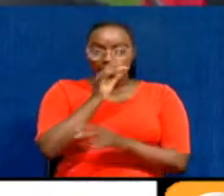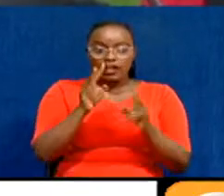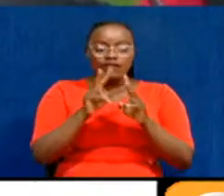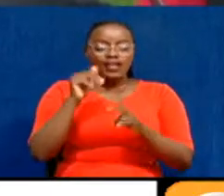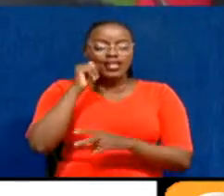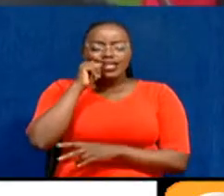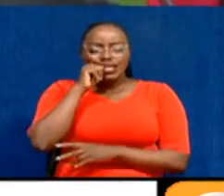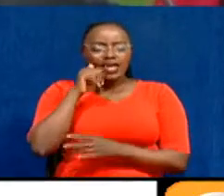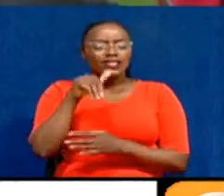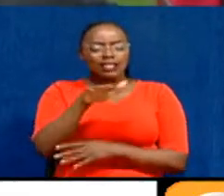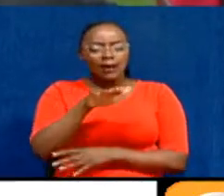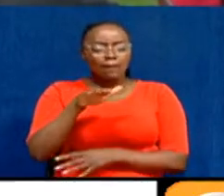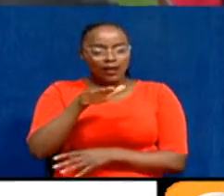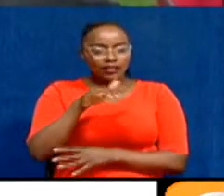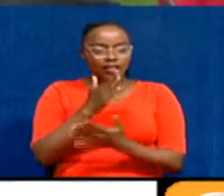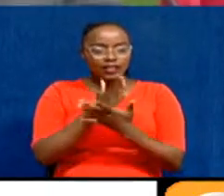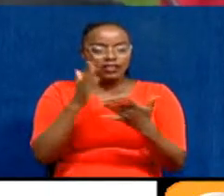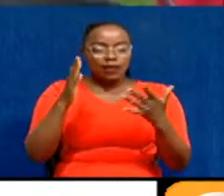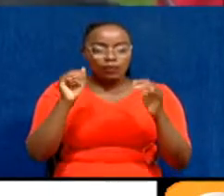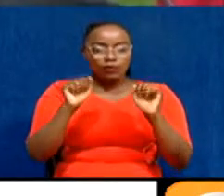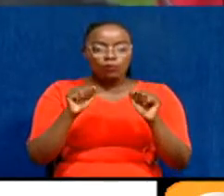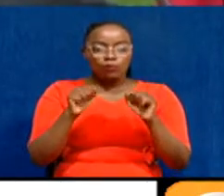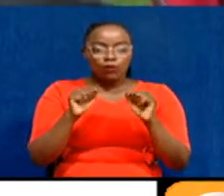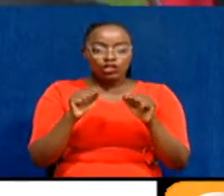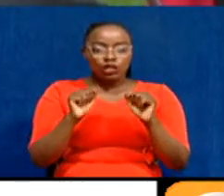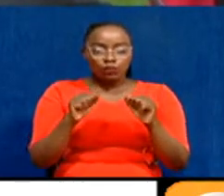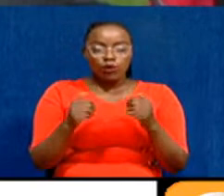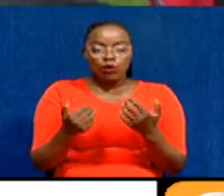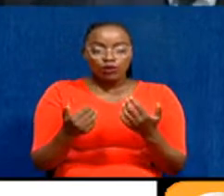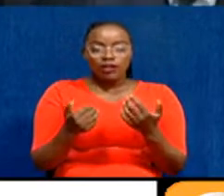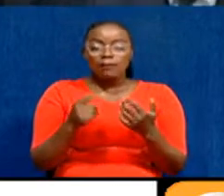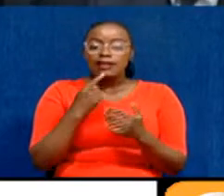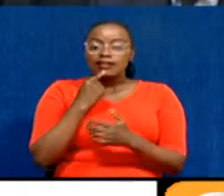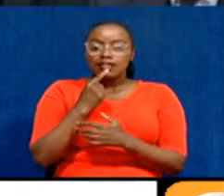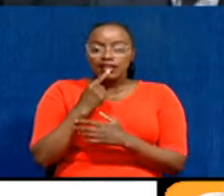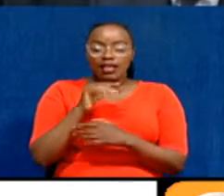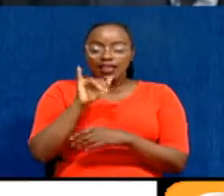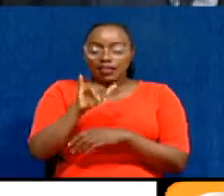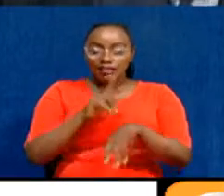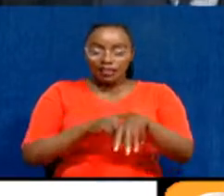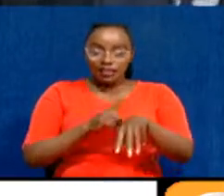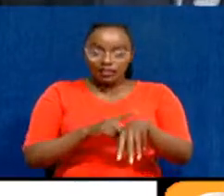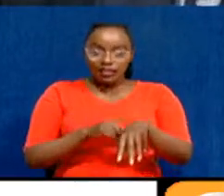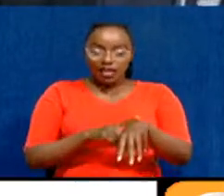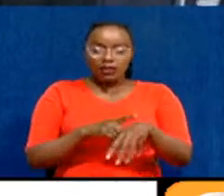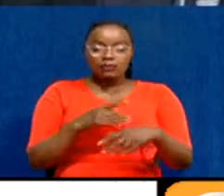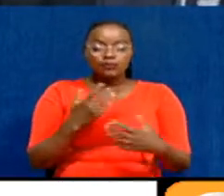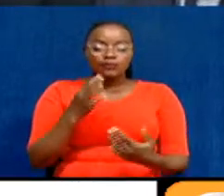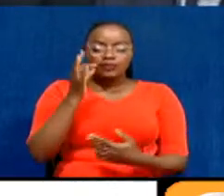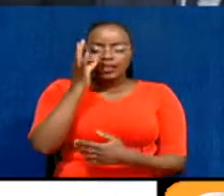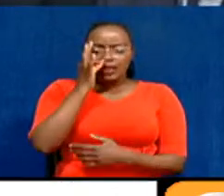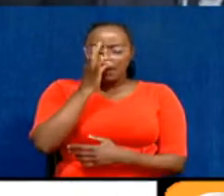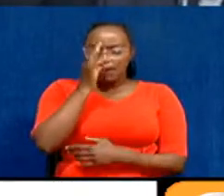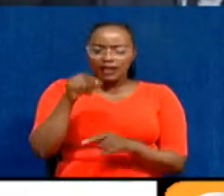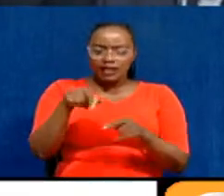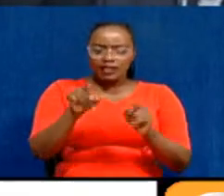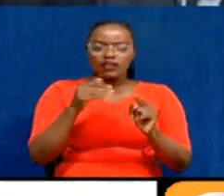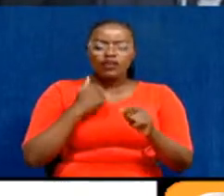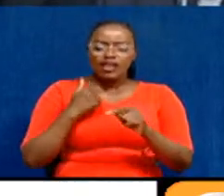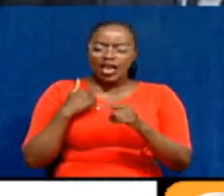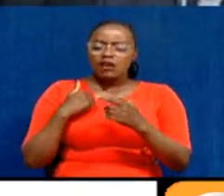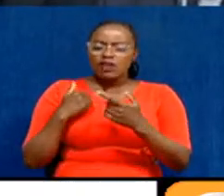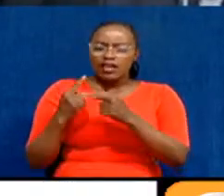very nice place. And there's something that can also be said about that moment. Mwai Kibaki himself was going